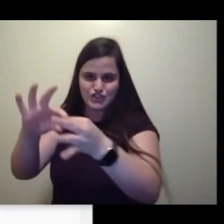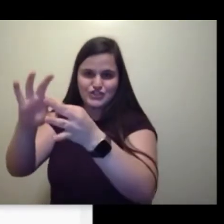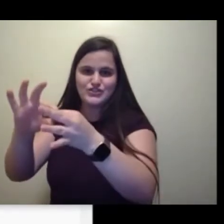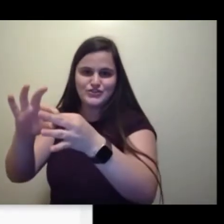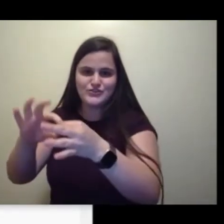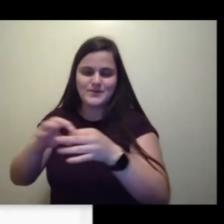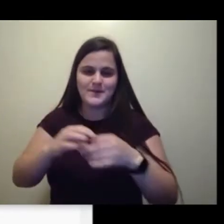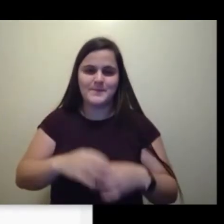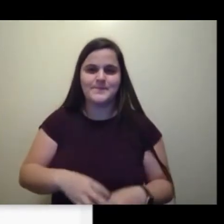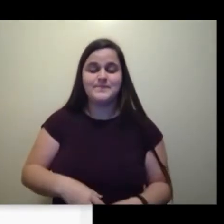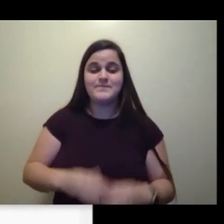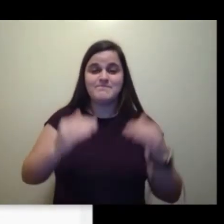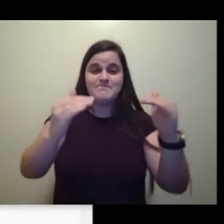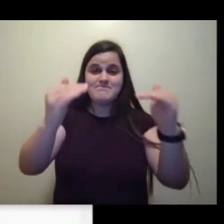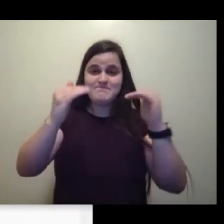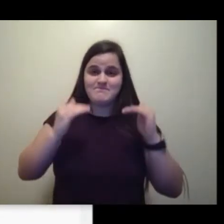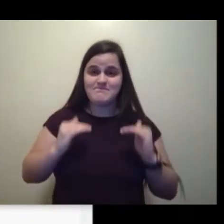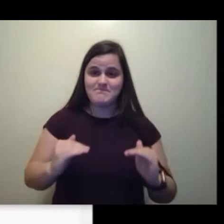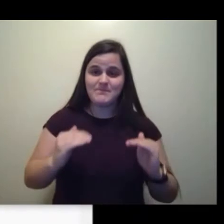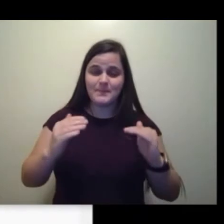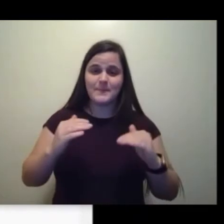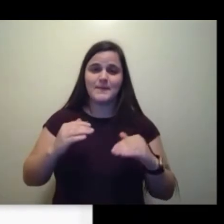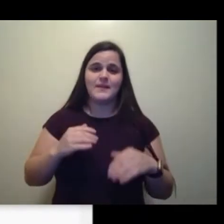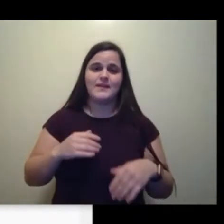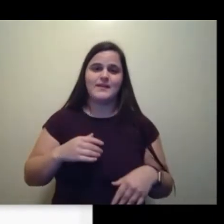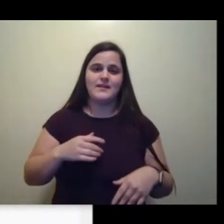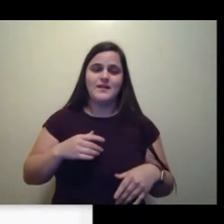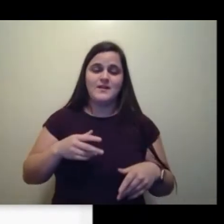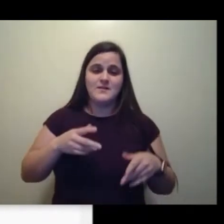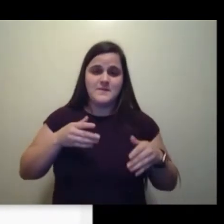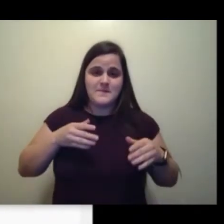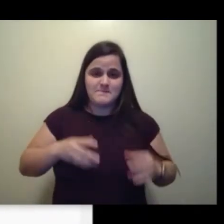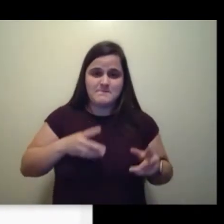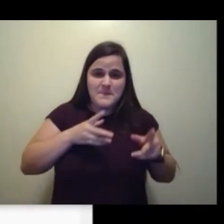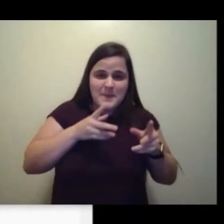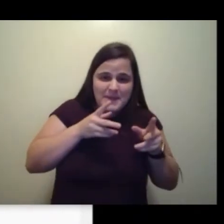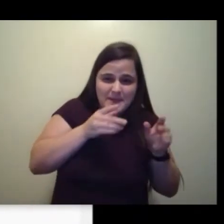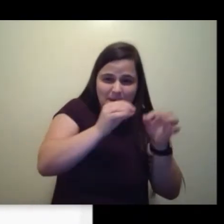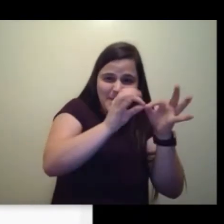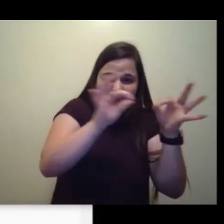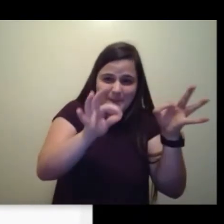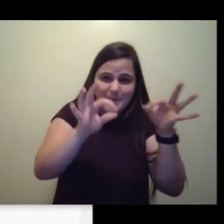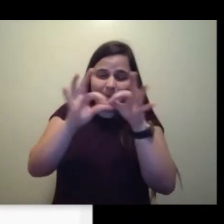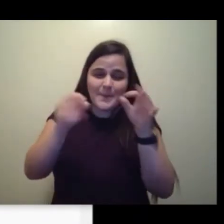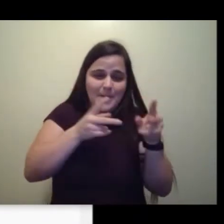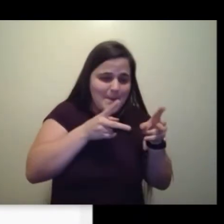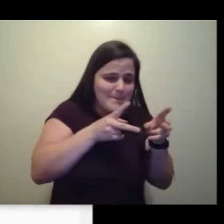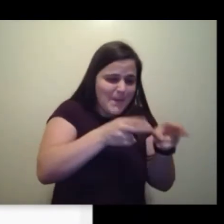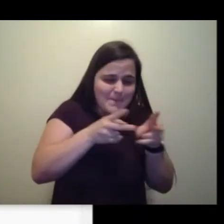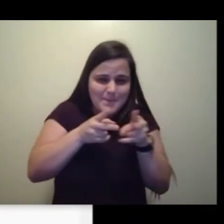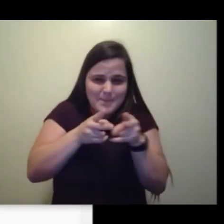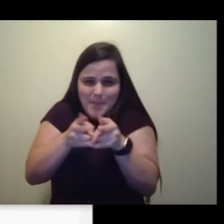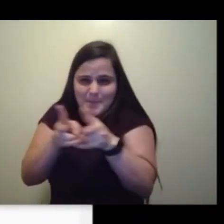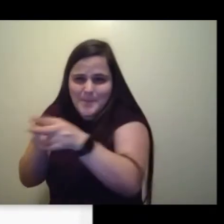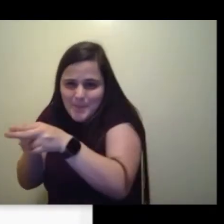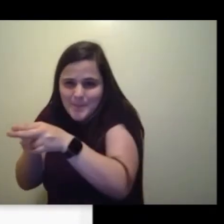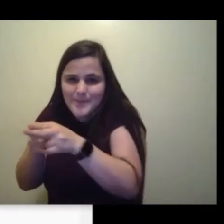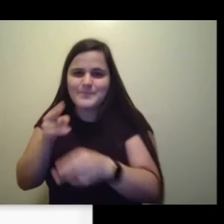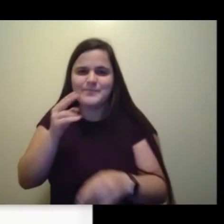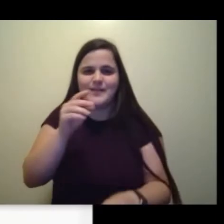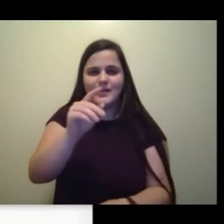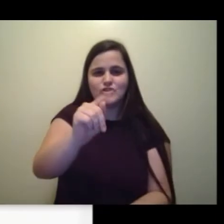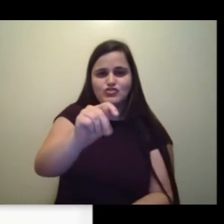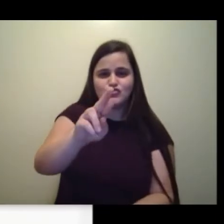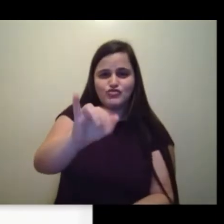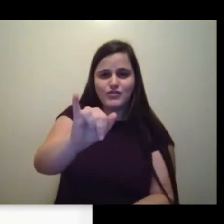digestive enzymes, made by the pancreas, further chop the oligopeptides into tripeptides,